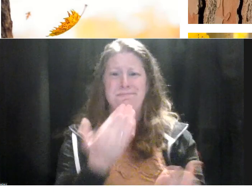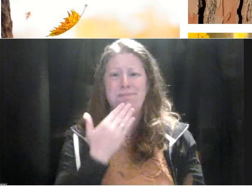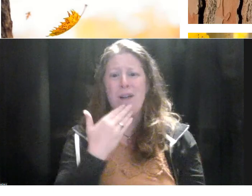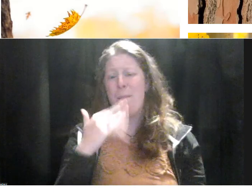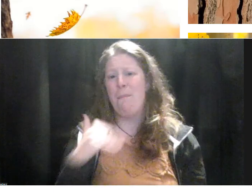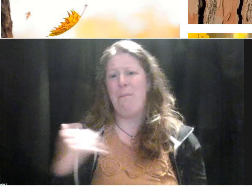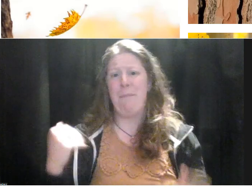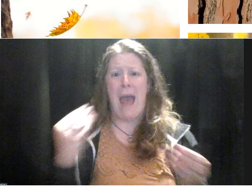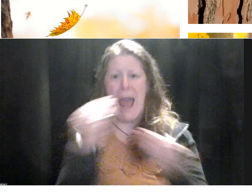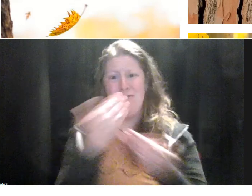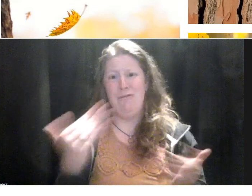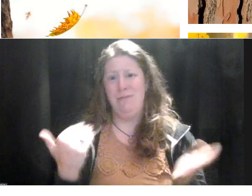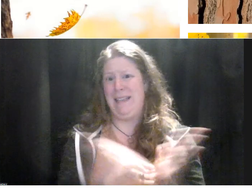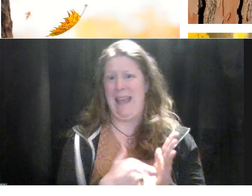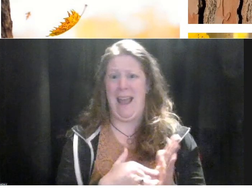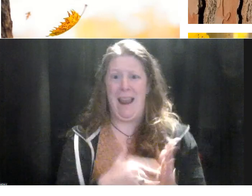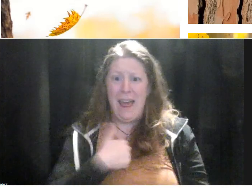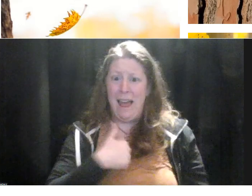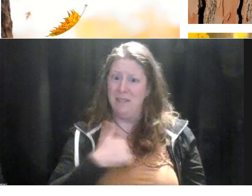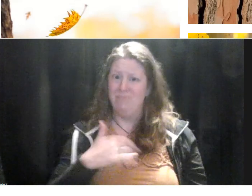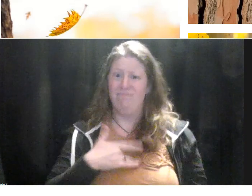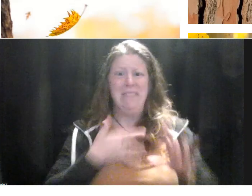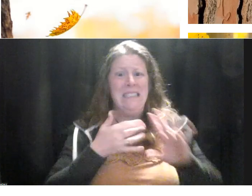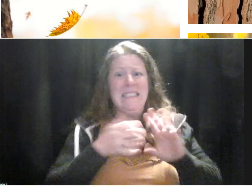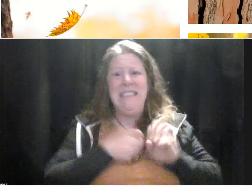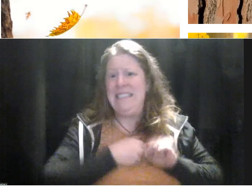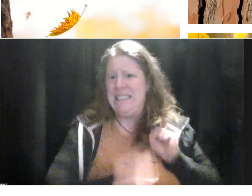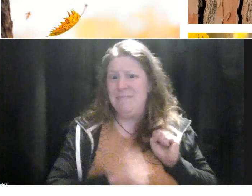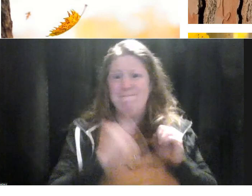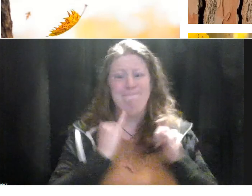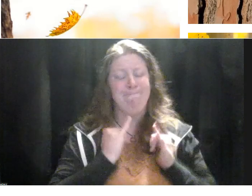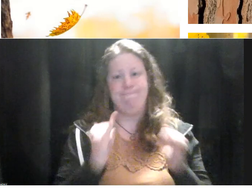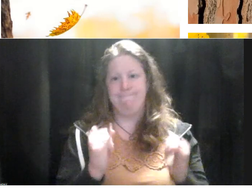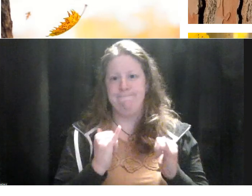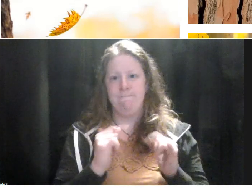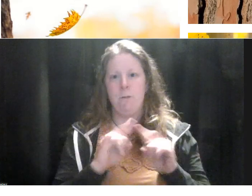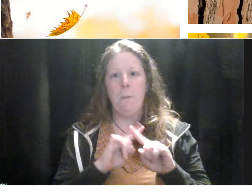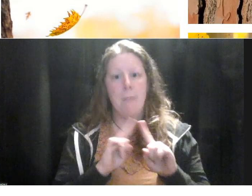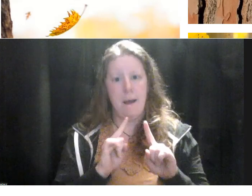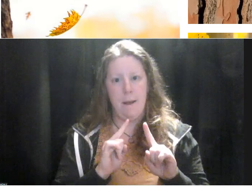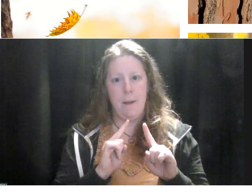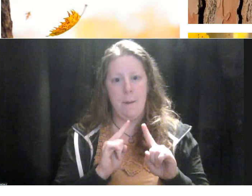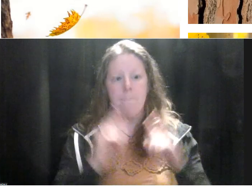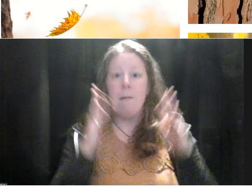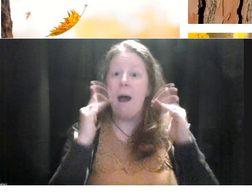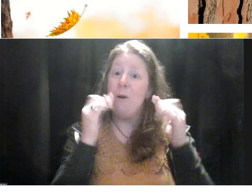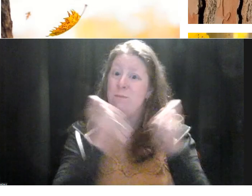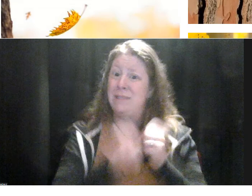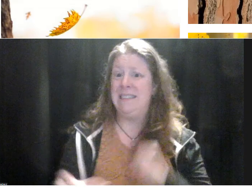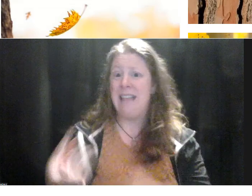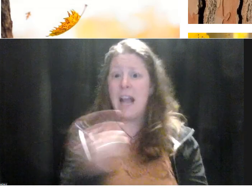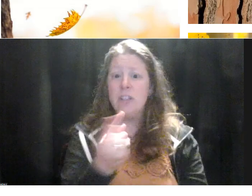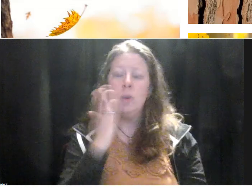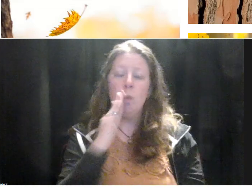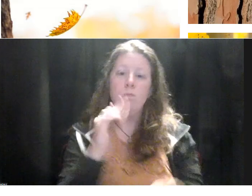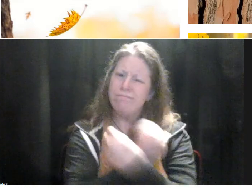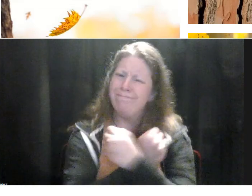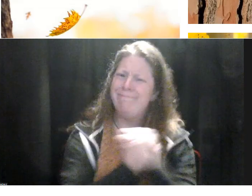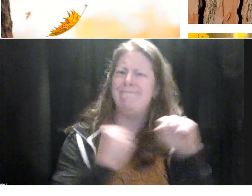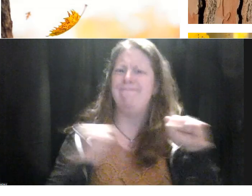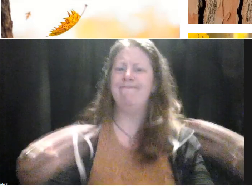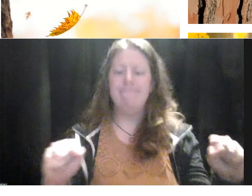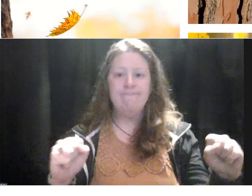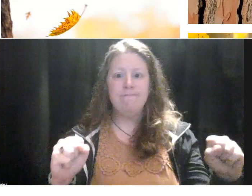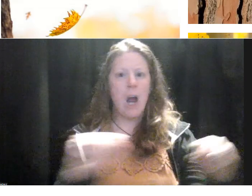I'm sorry that I have to give you all the bad information again. I am feeling the heartbreak too. But